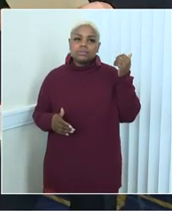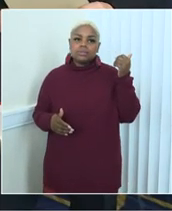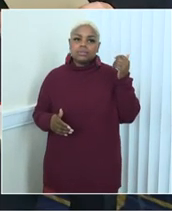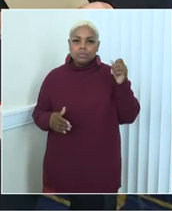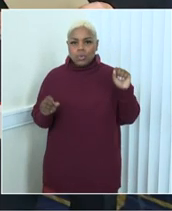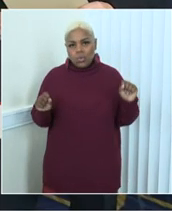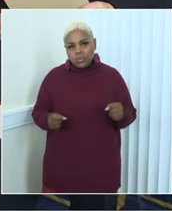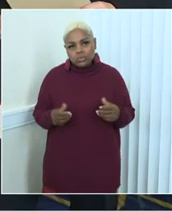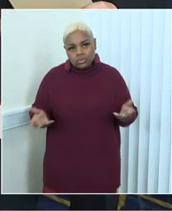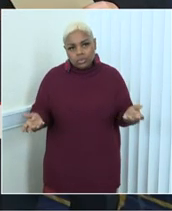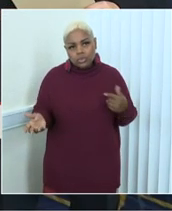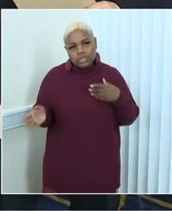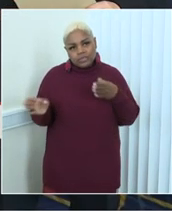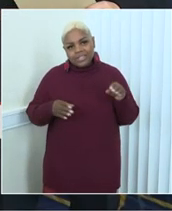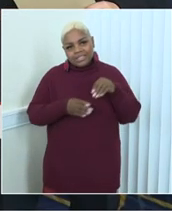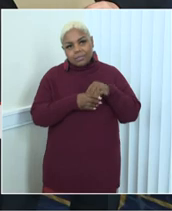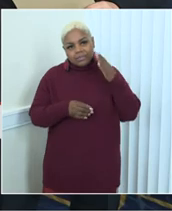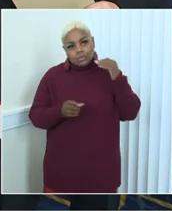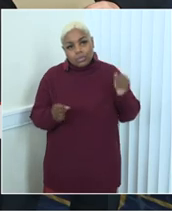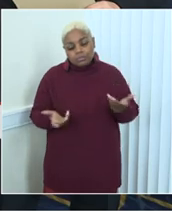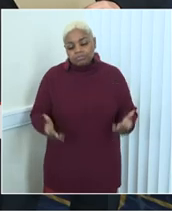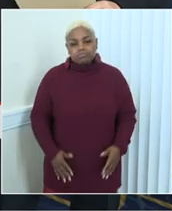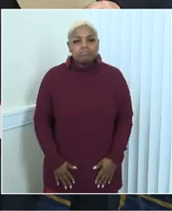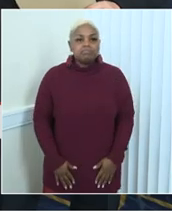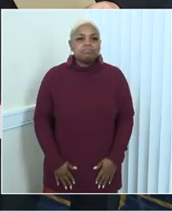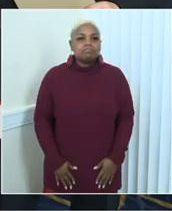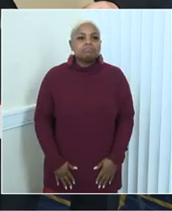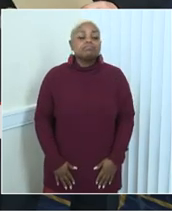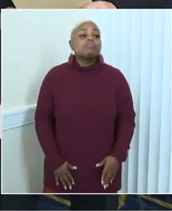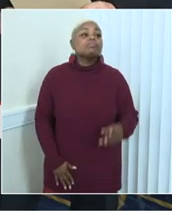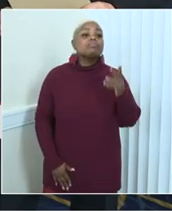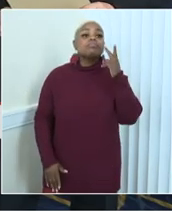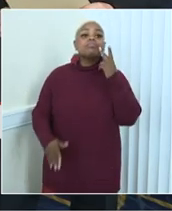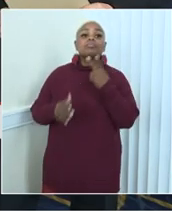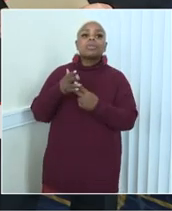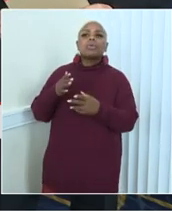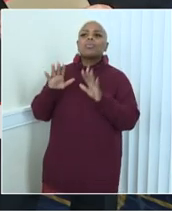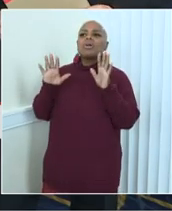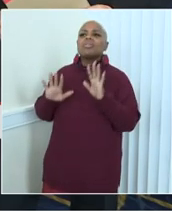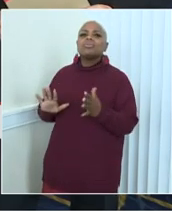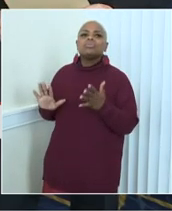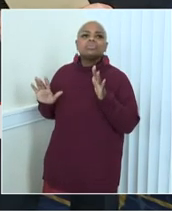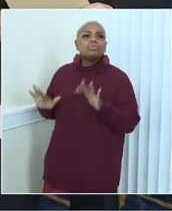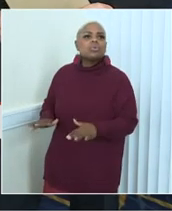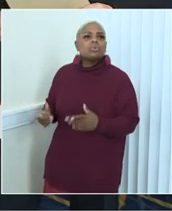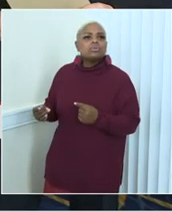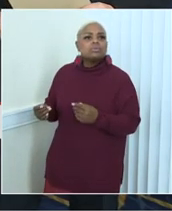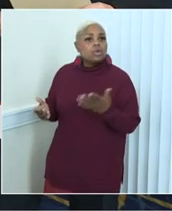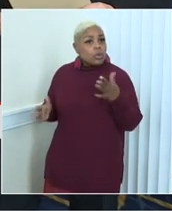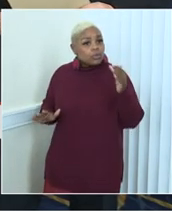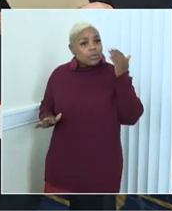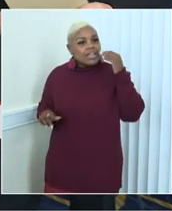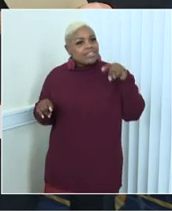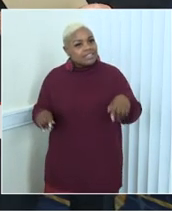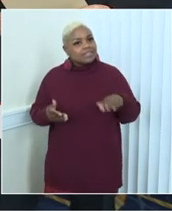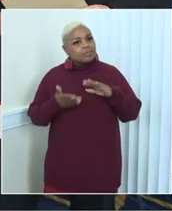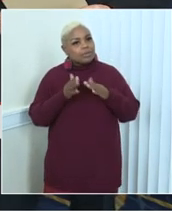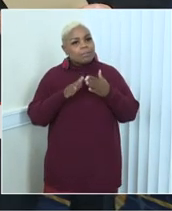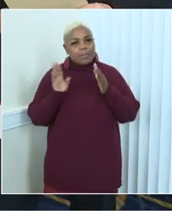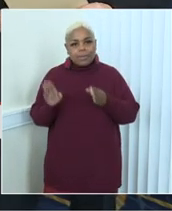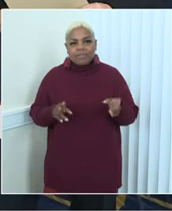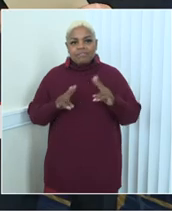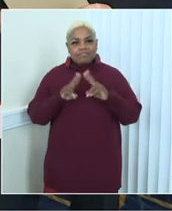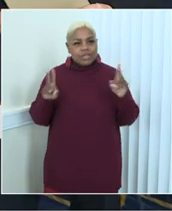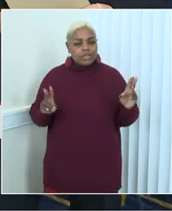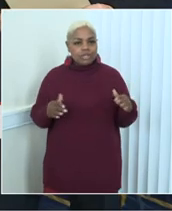cold. I meant for like the response if it snows, whatever. We have, as you know, this city prepares, I think, very well